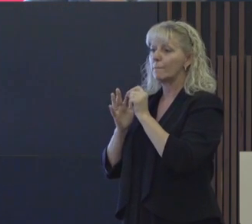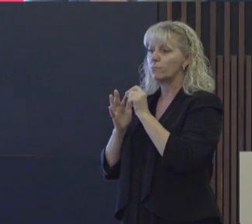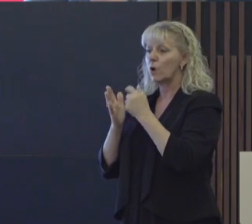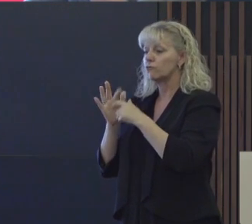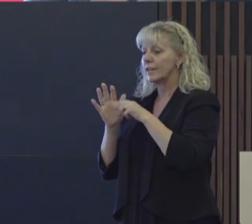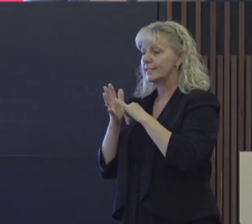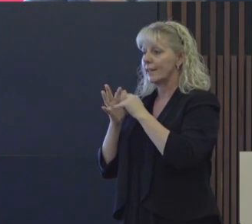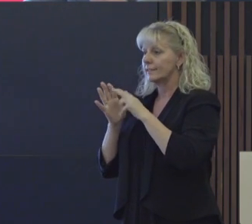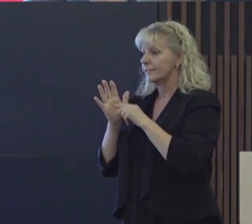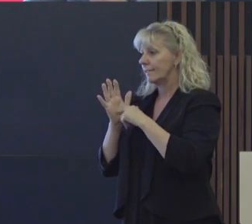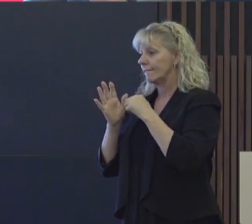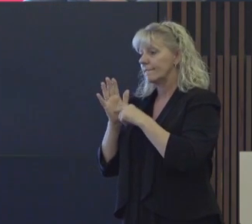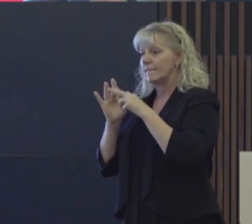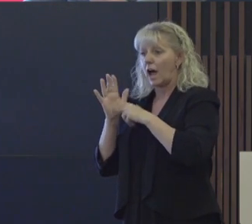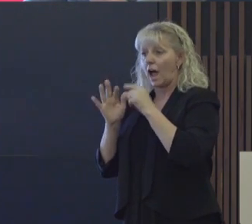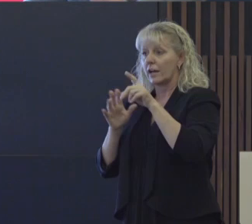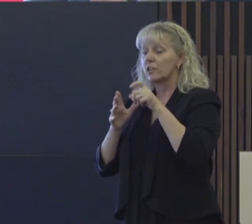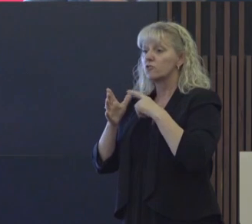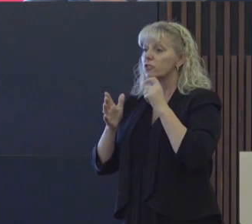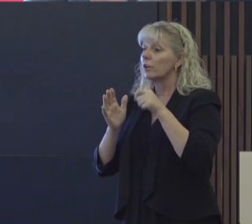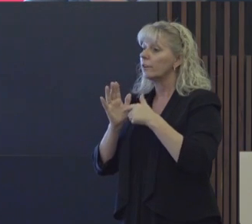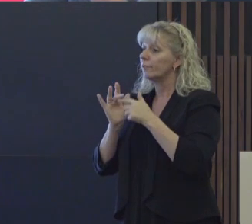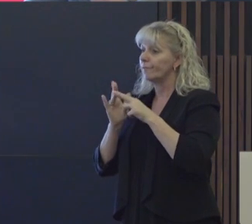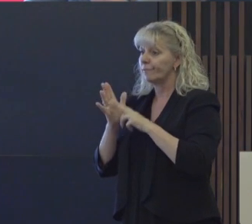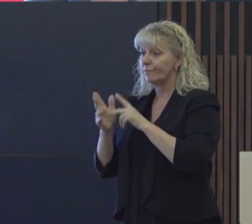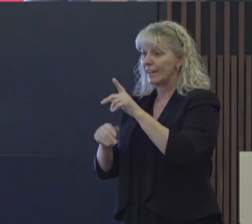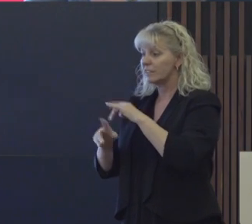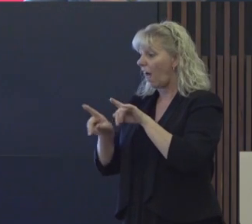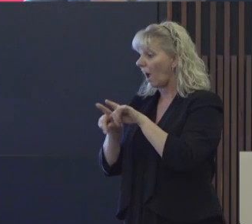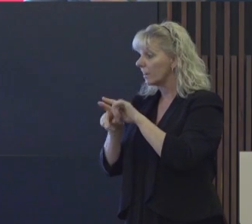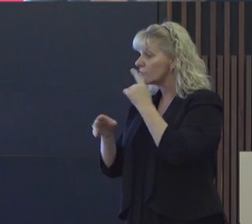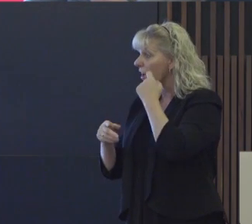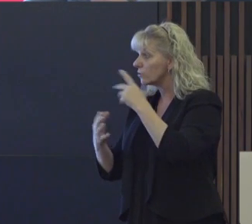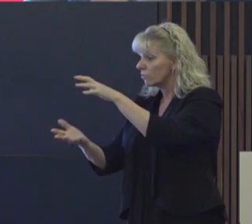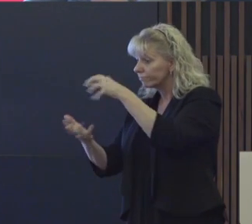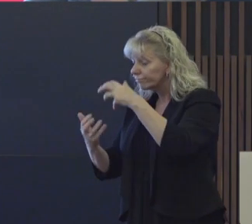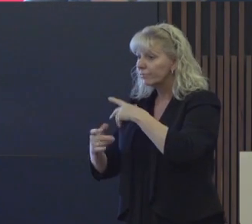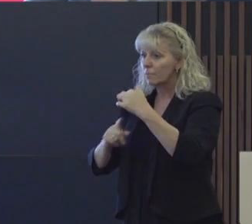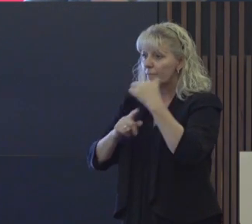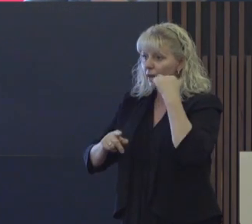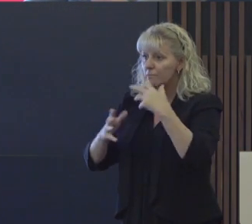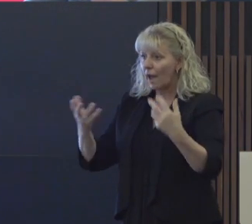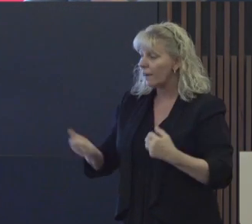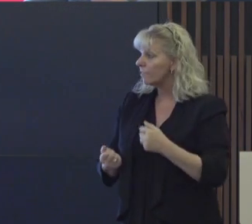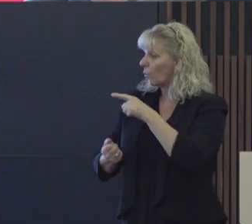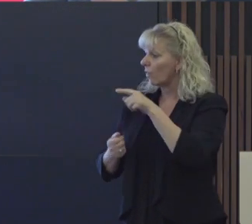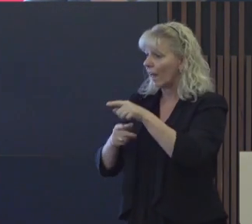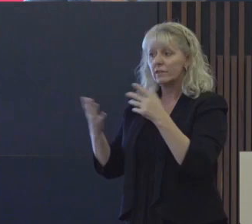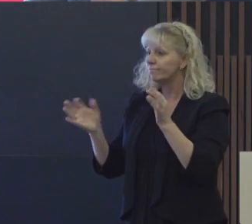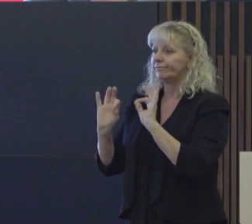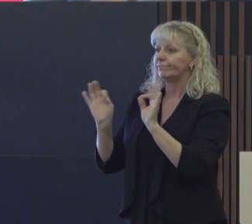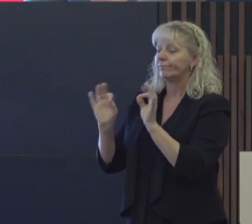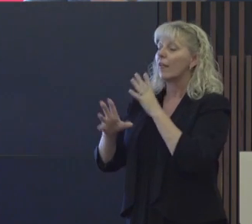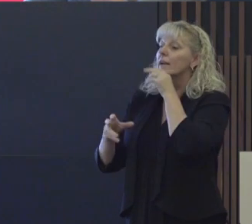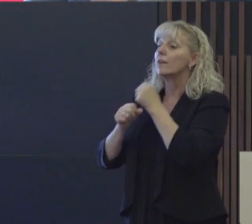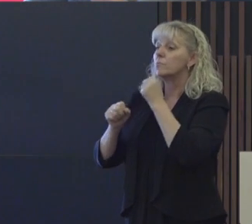for all these workers. And it's just been so complicated. The government introduced legislation